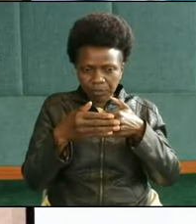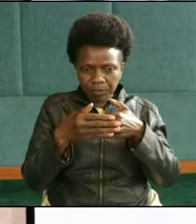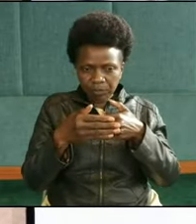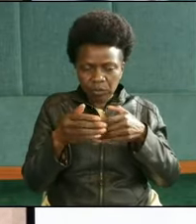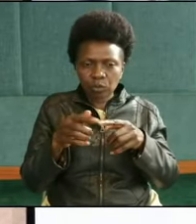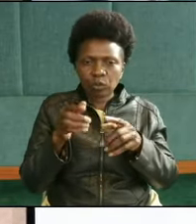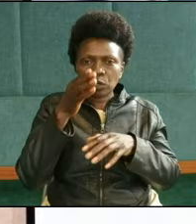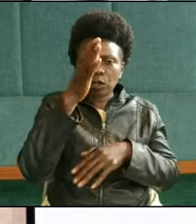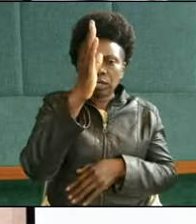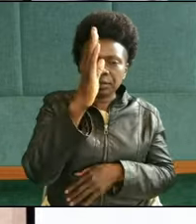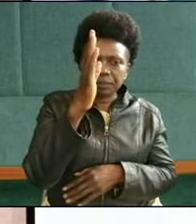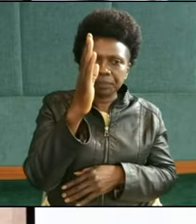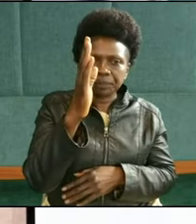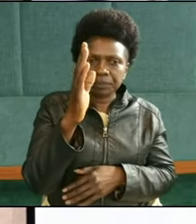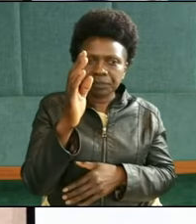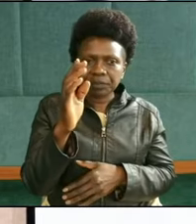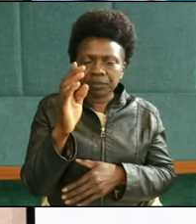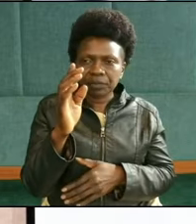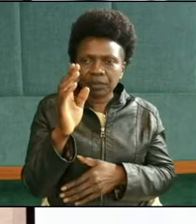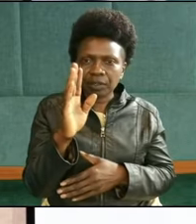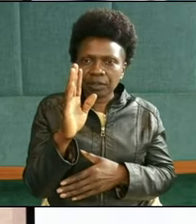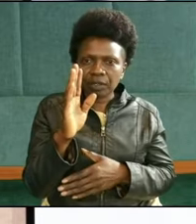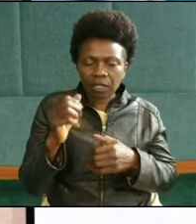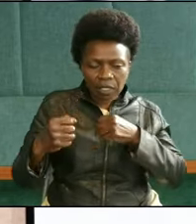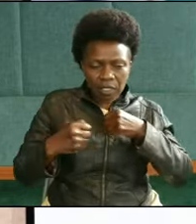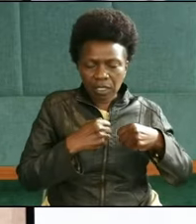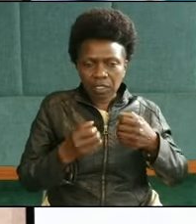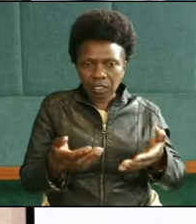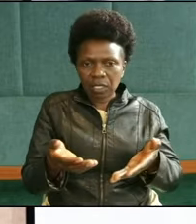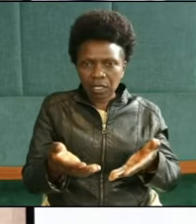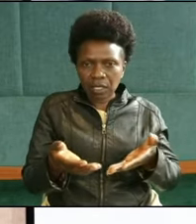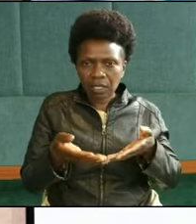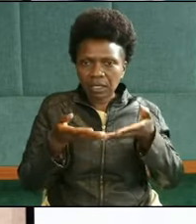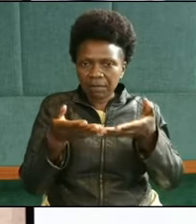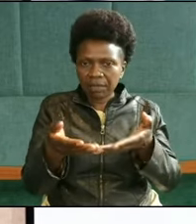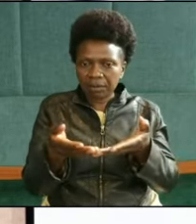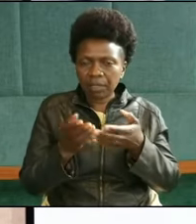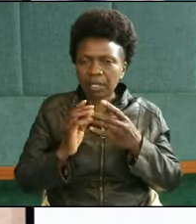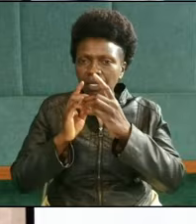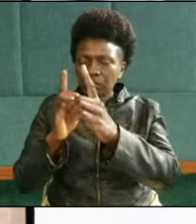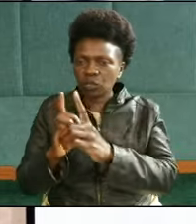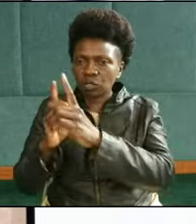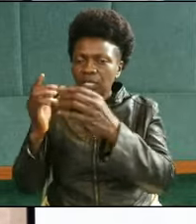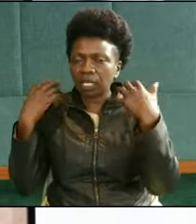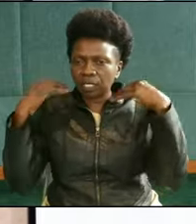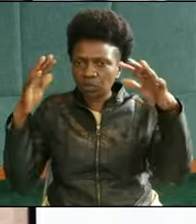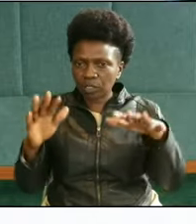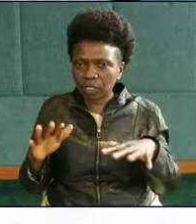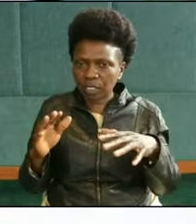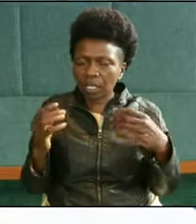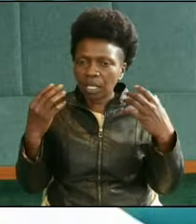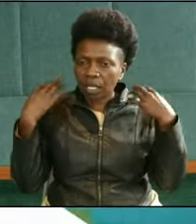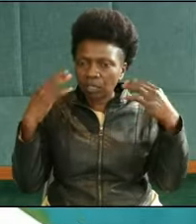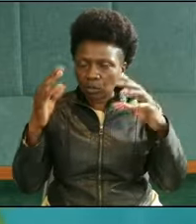God, the challenge is given by the escorting angels. There are angels